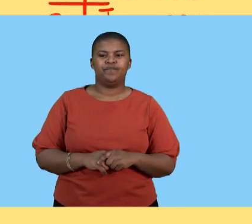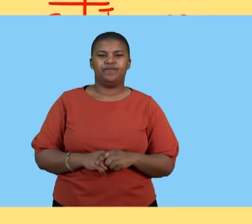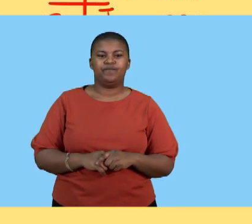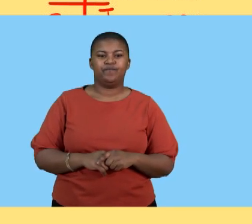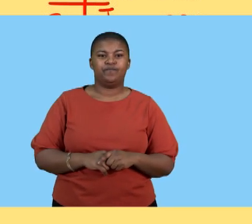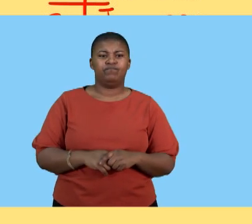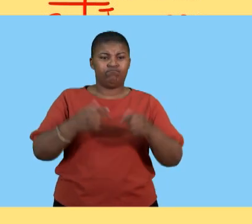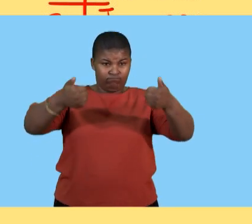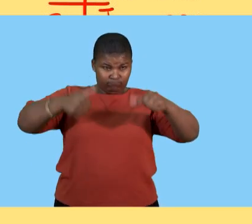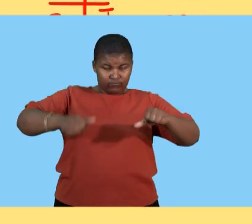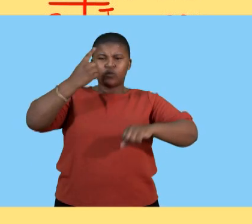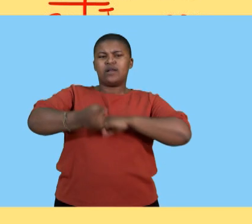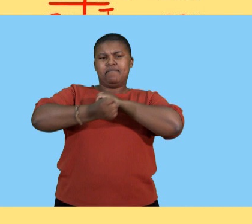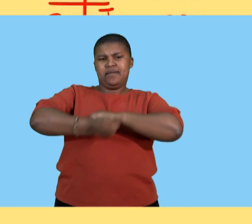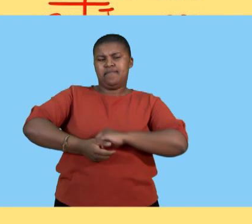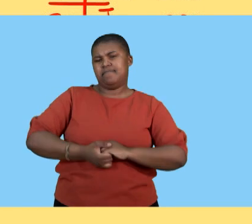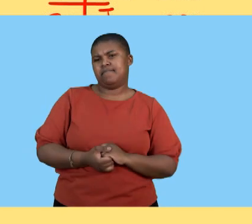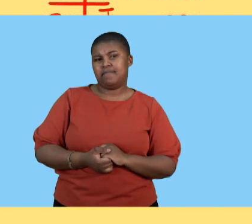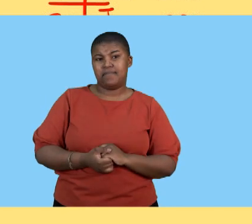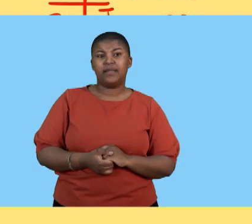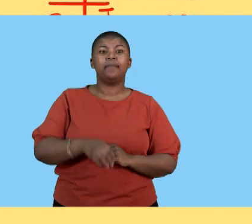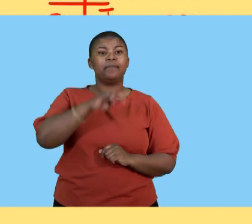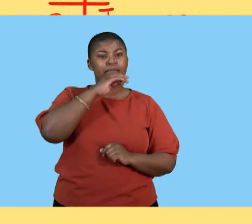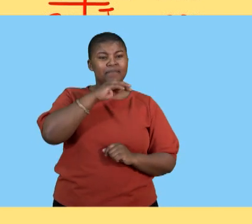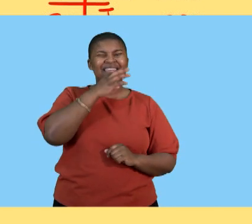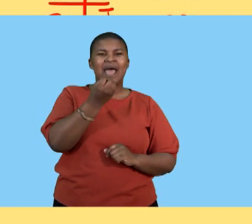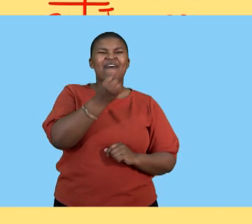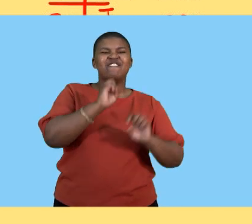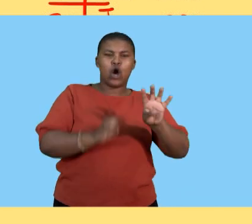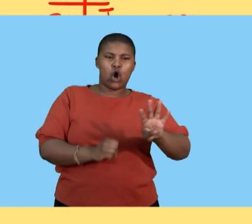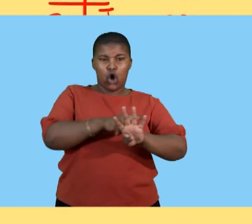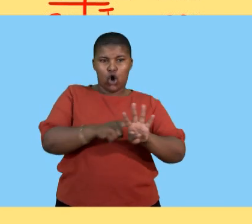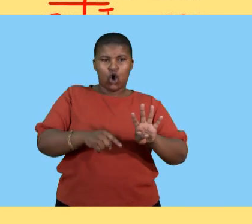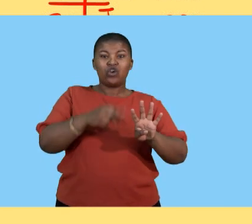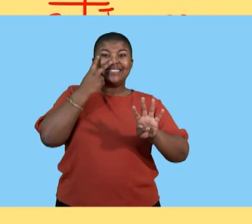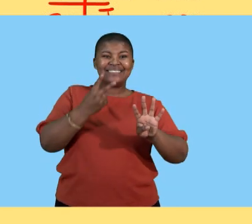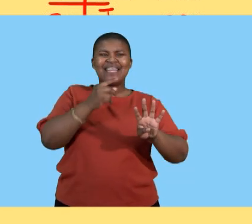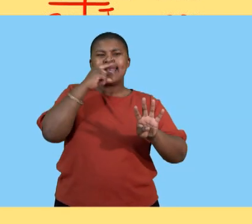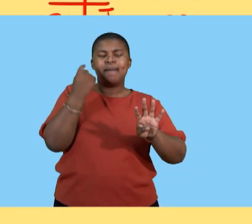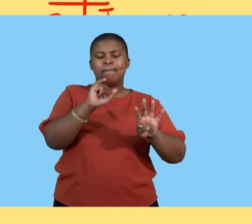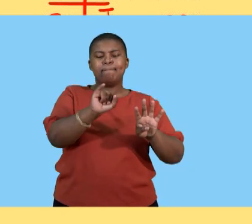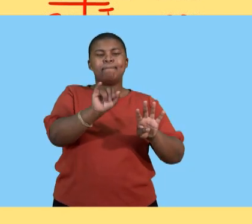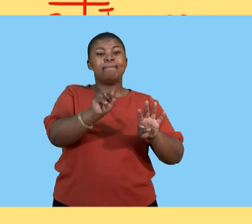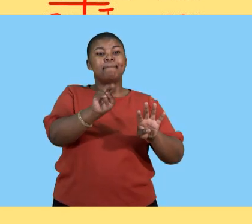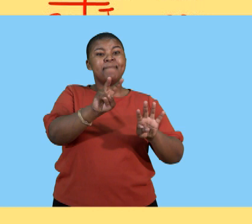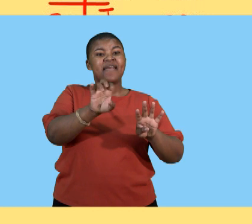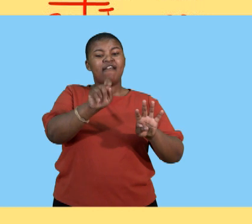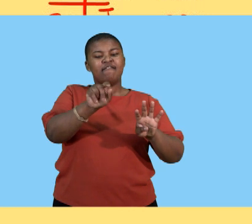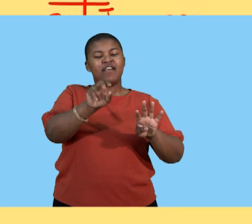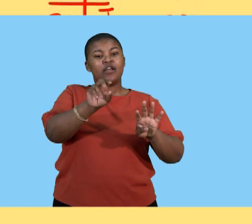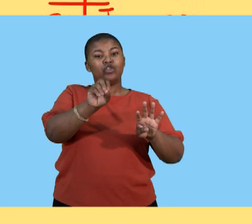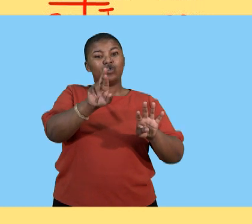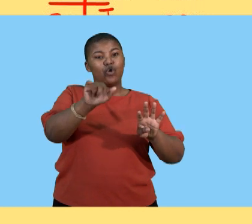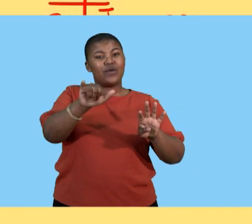980. Then the next place I will go is in my note number 4, that is inventory.